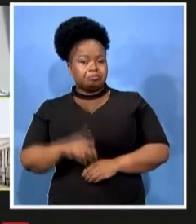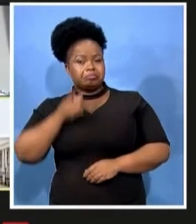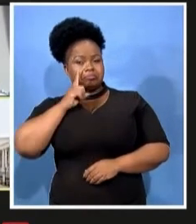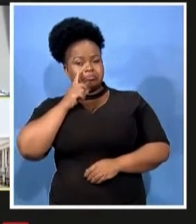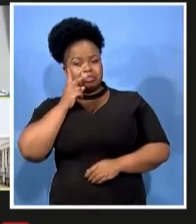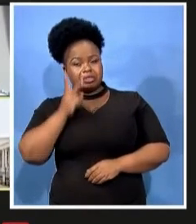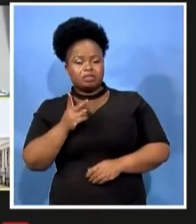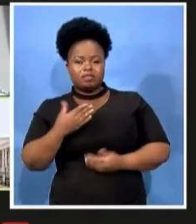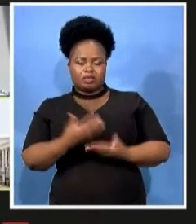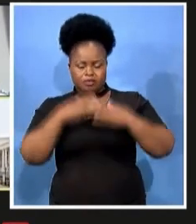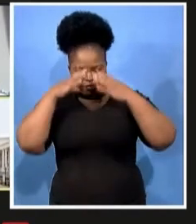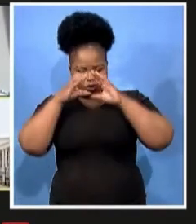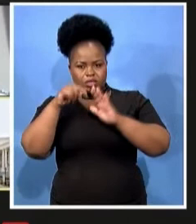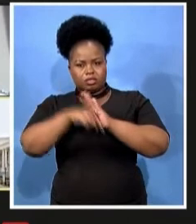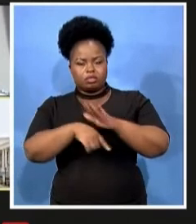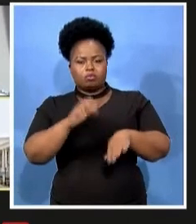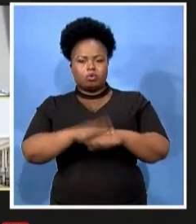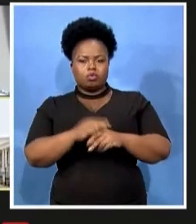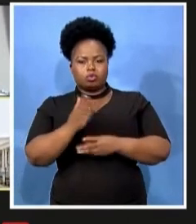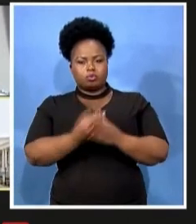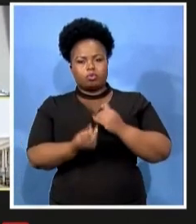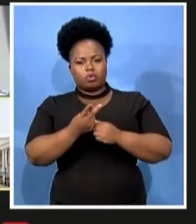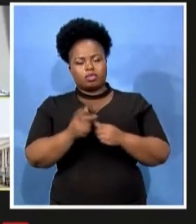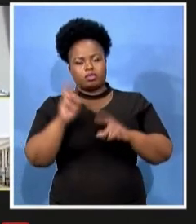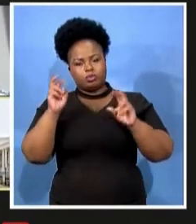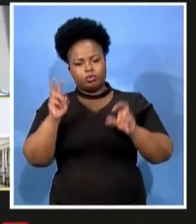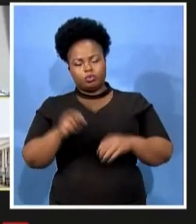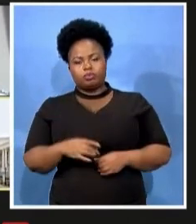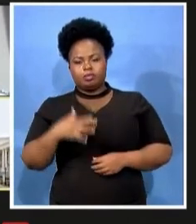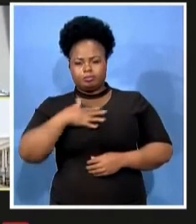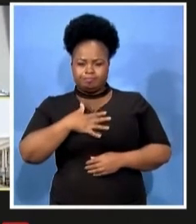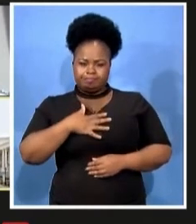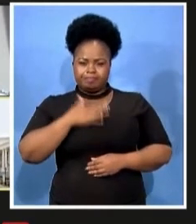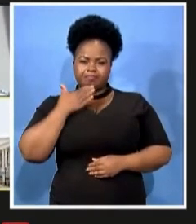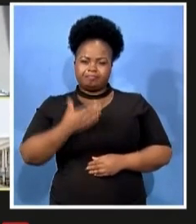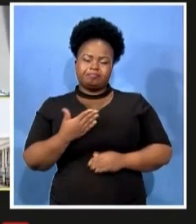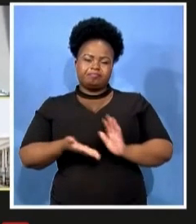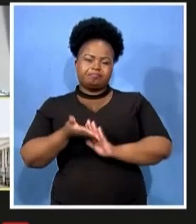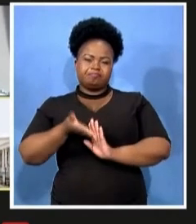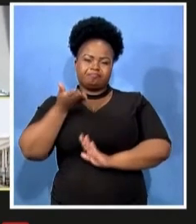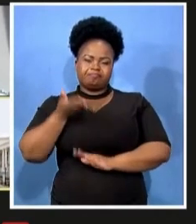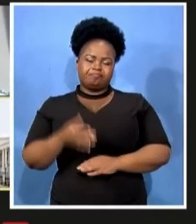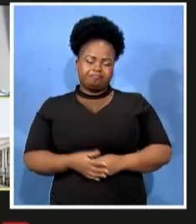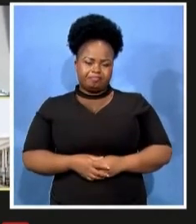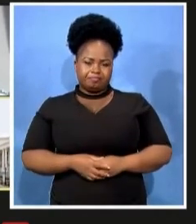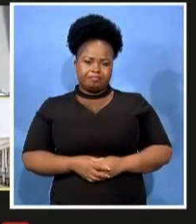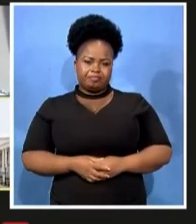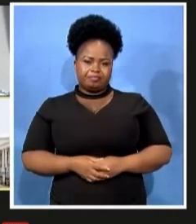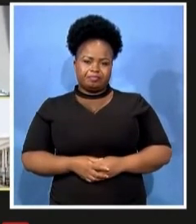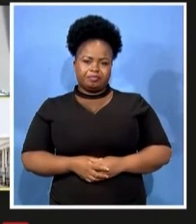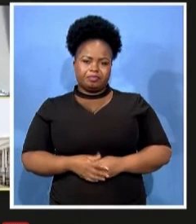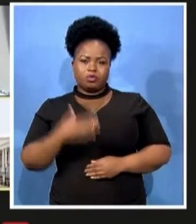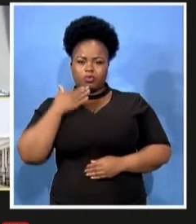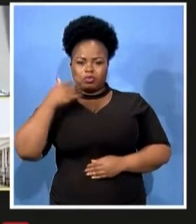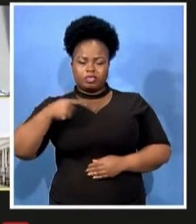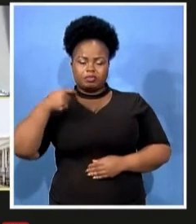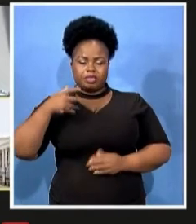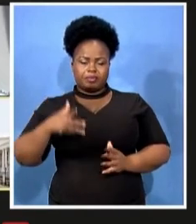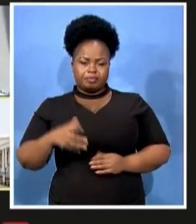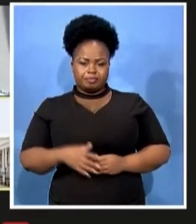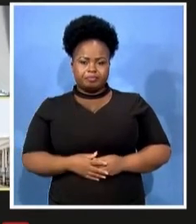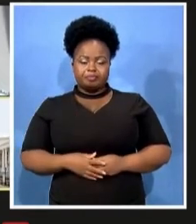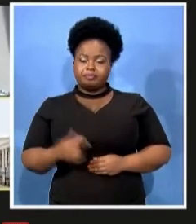will appreciate your regular updates on these matters. Yours sincerely, the Speaker. I'm reading this letter, honorable members,